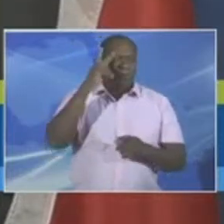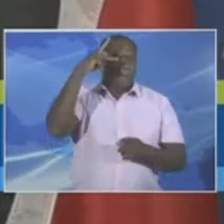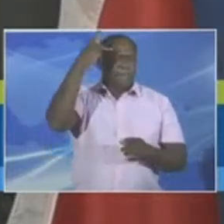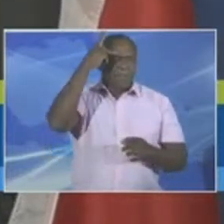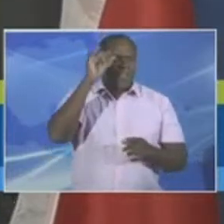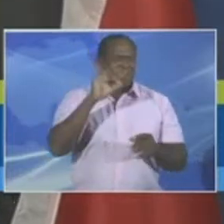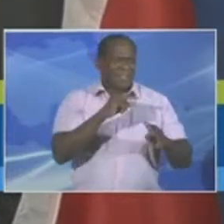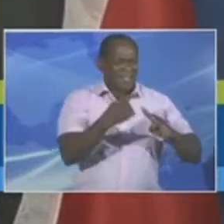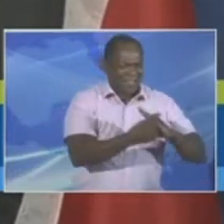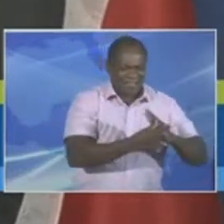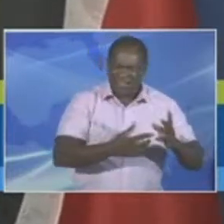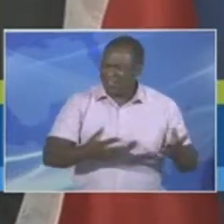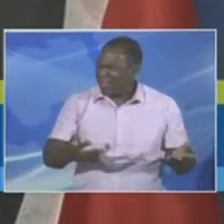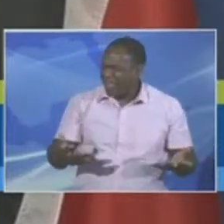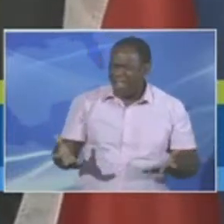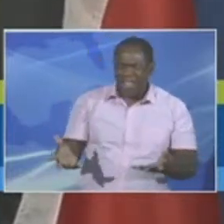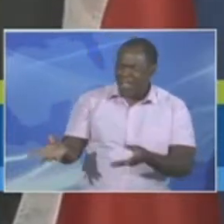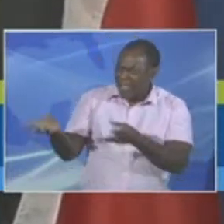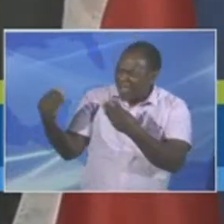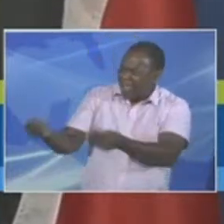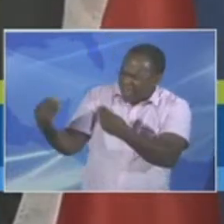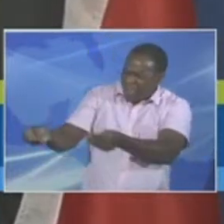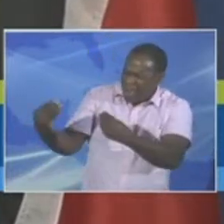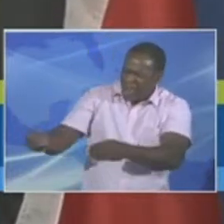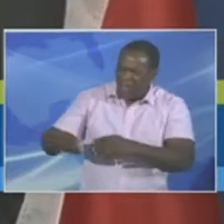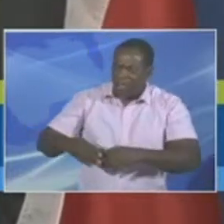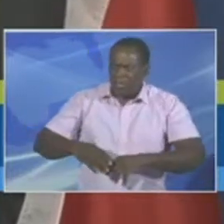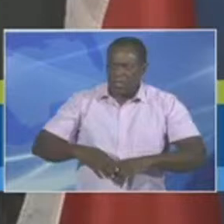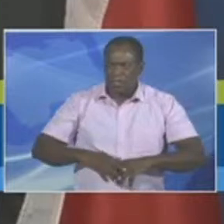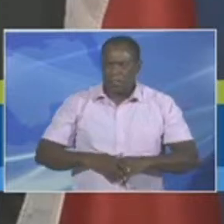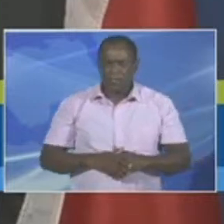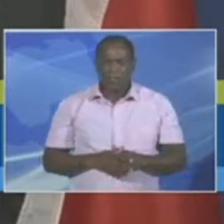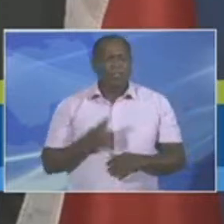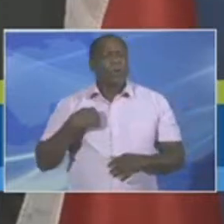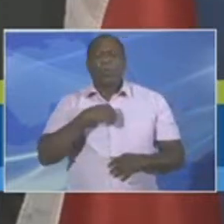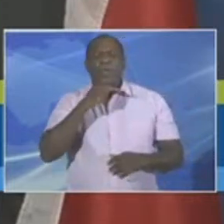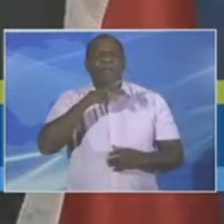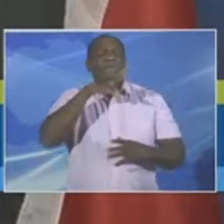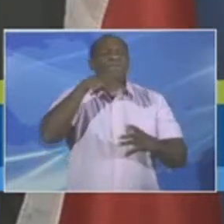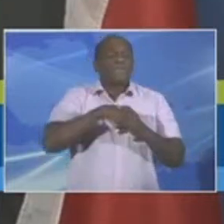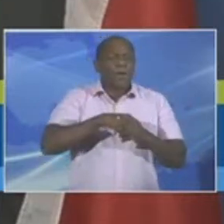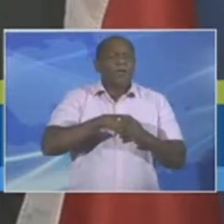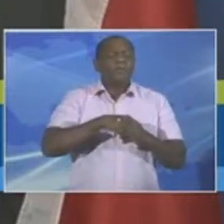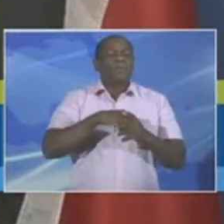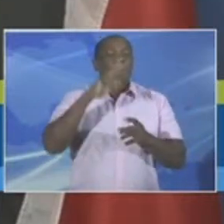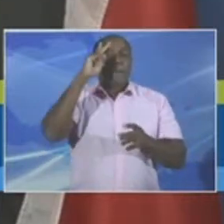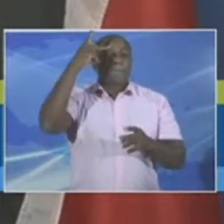Unlike some of them, we are not interfering in the politics of any country.